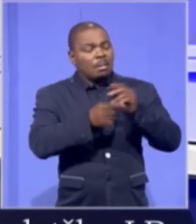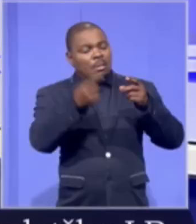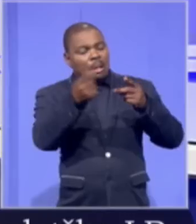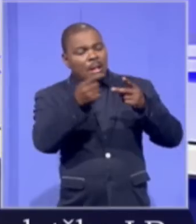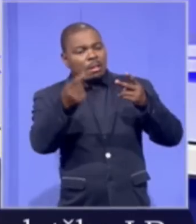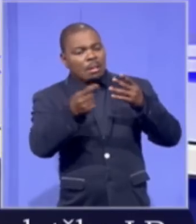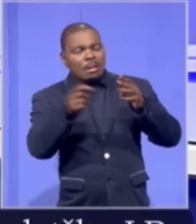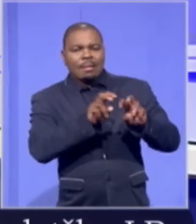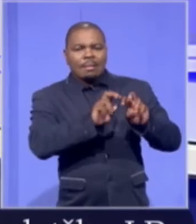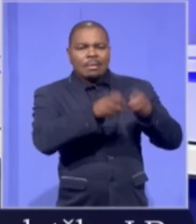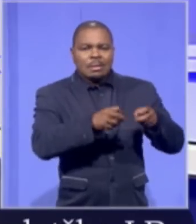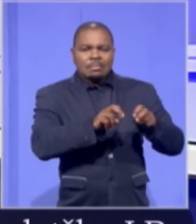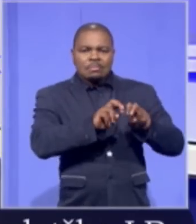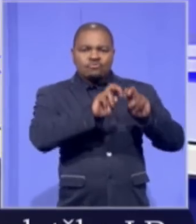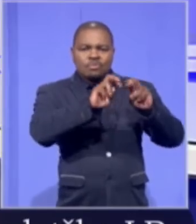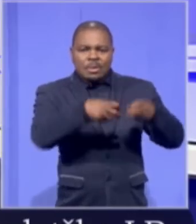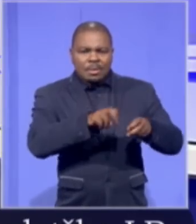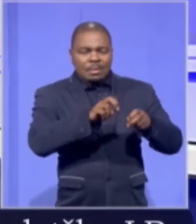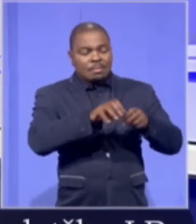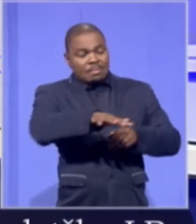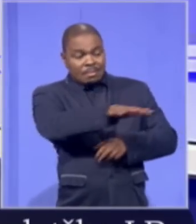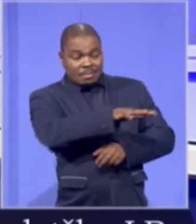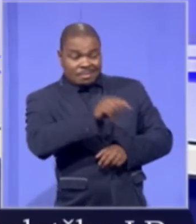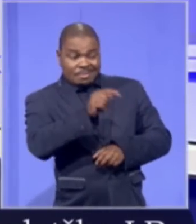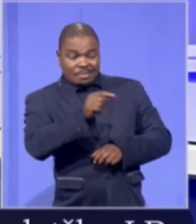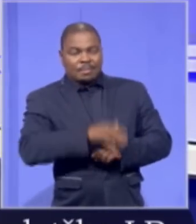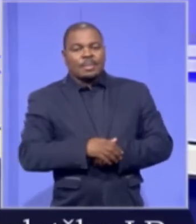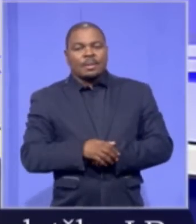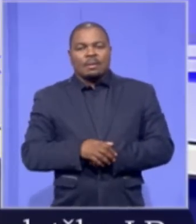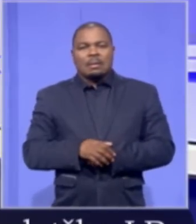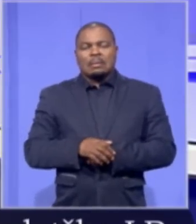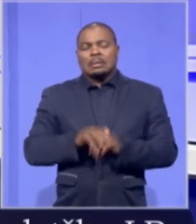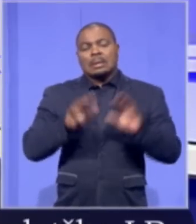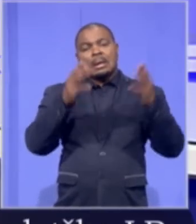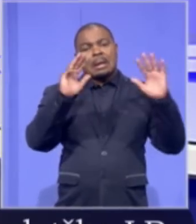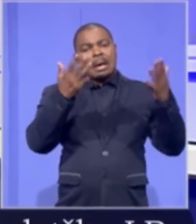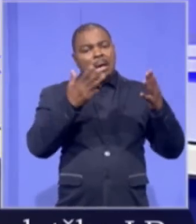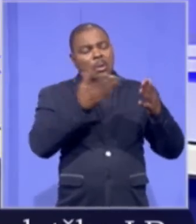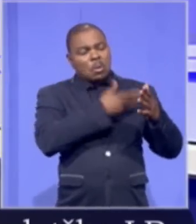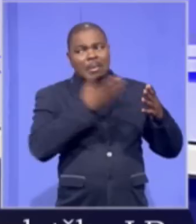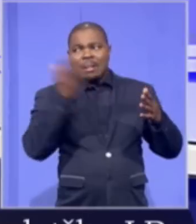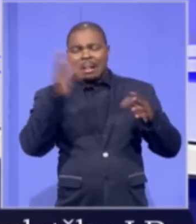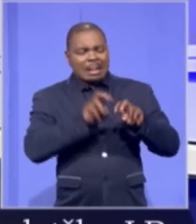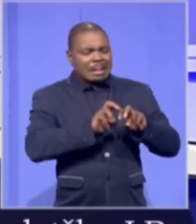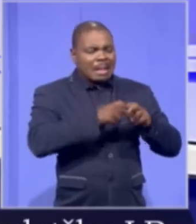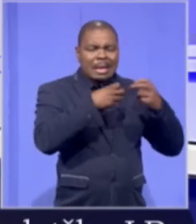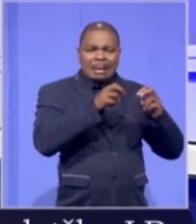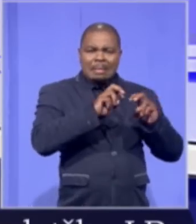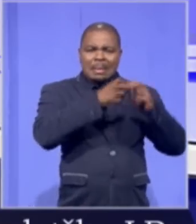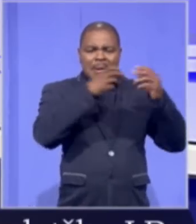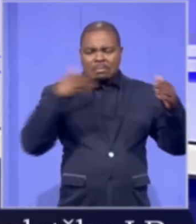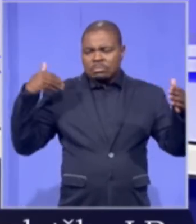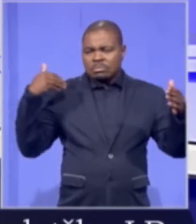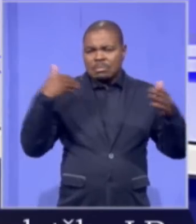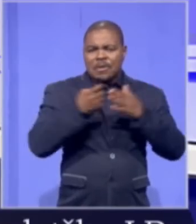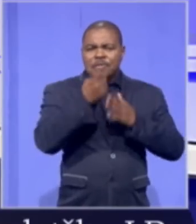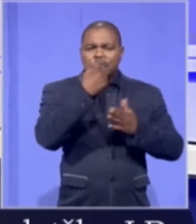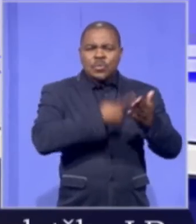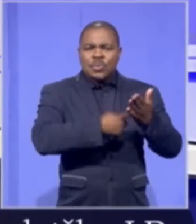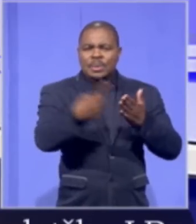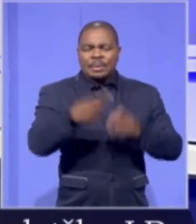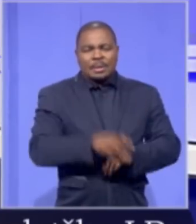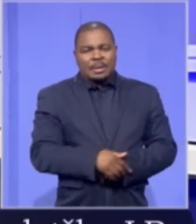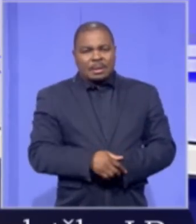go kata ka lefelong leo. Go begilwe ditiragalo tše senyane tša go kata mo dibekeng tše mmalwa tše di